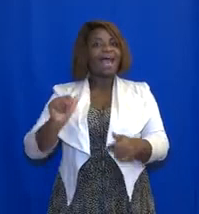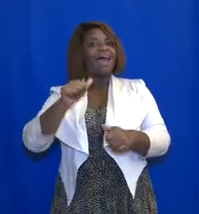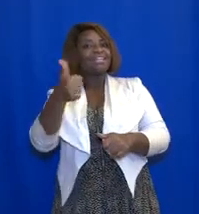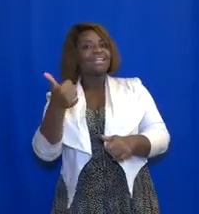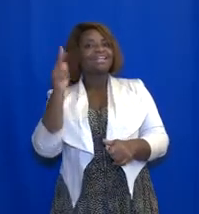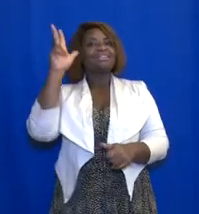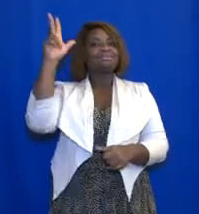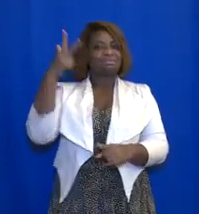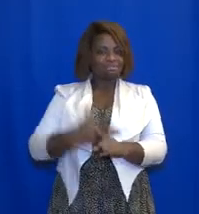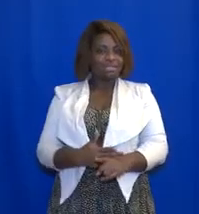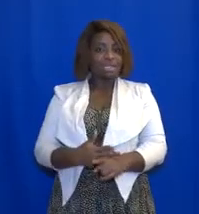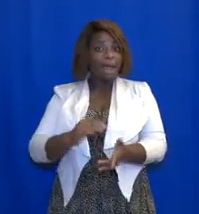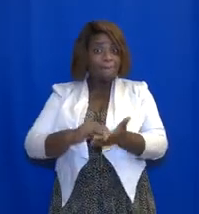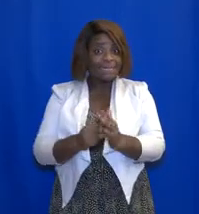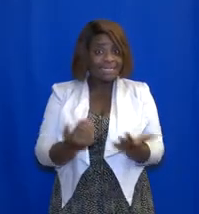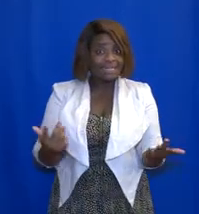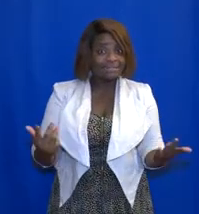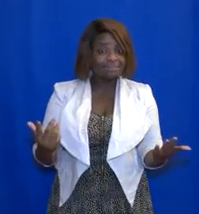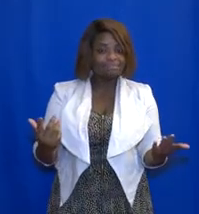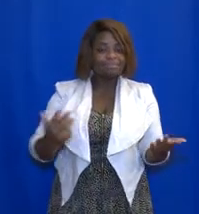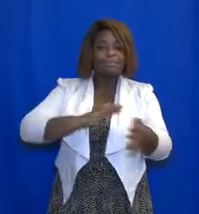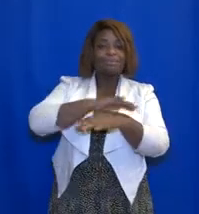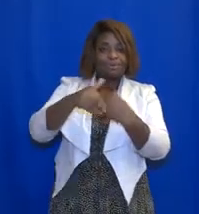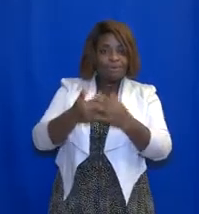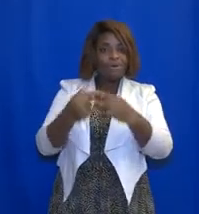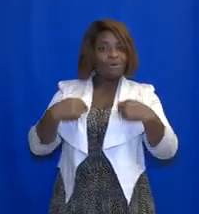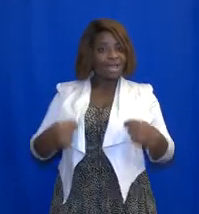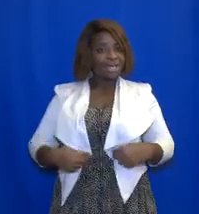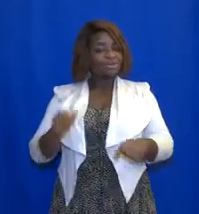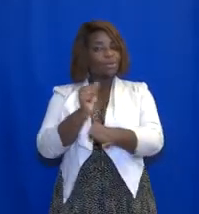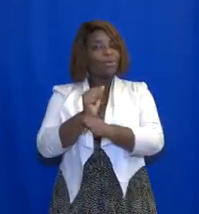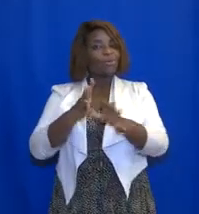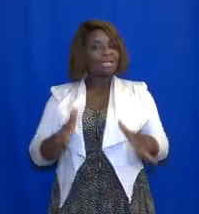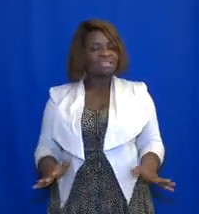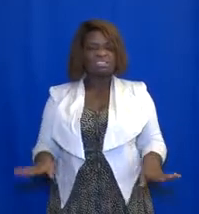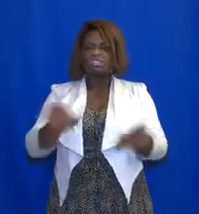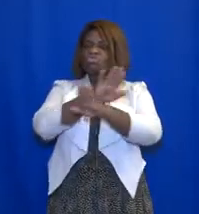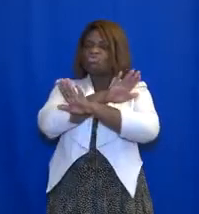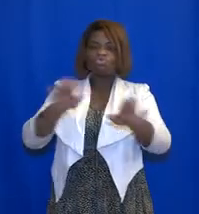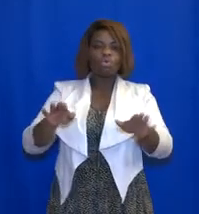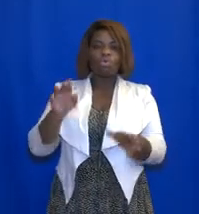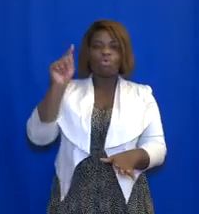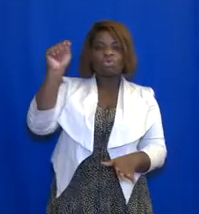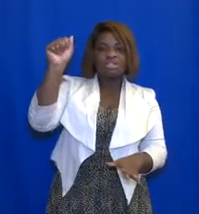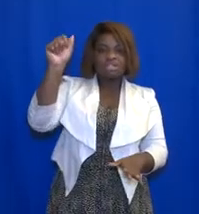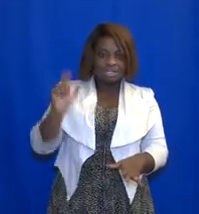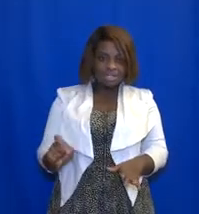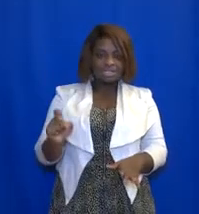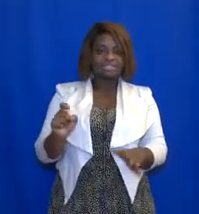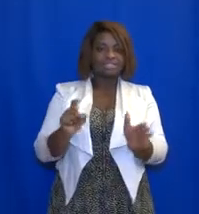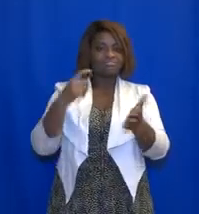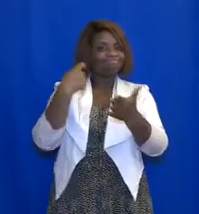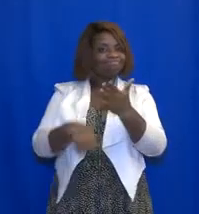3 months. This means that all health workers will pay no income taxes for the next 3 months,